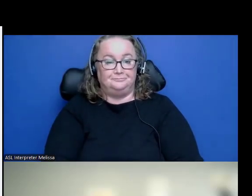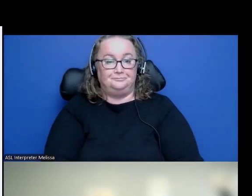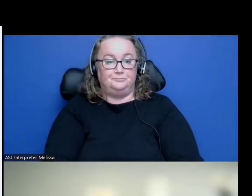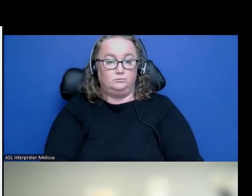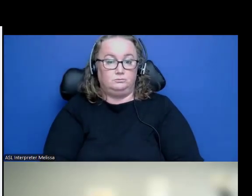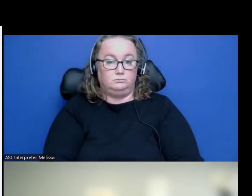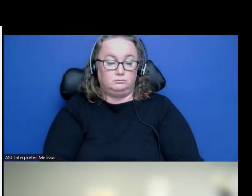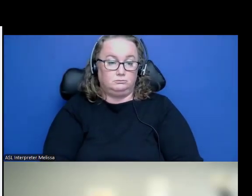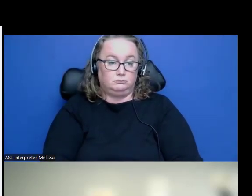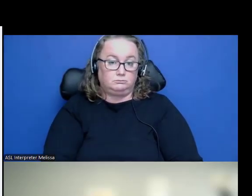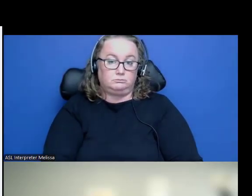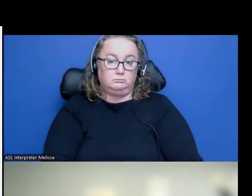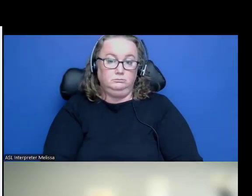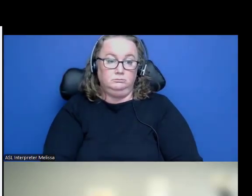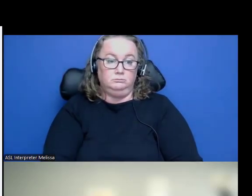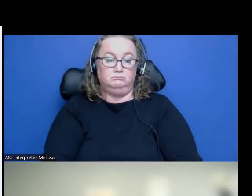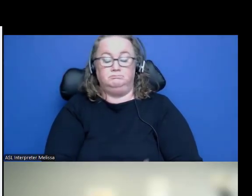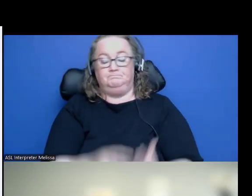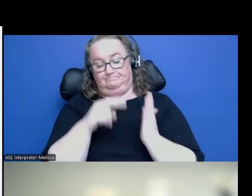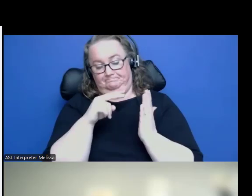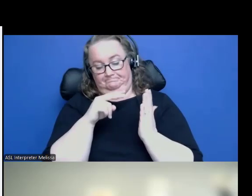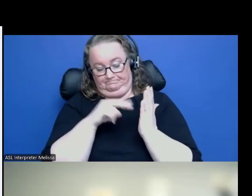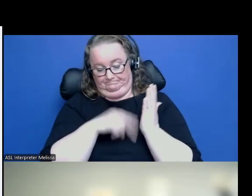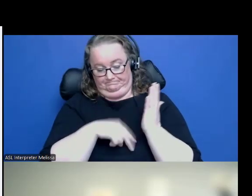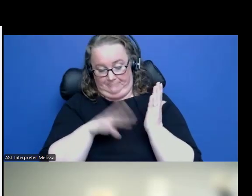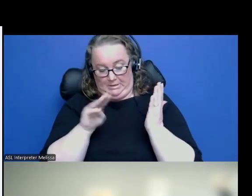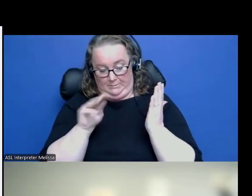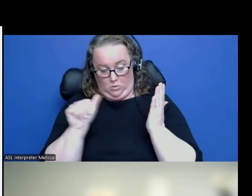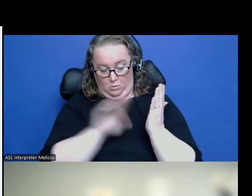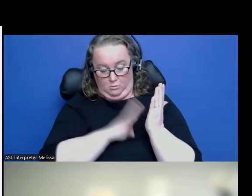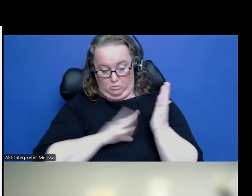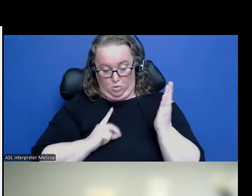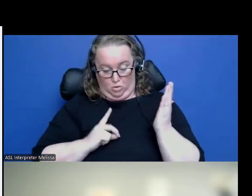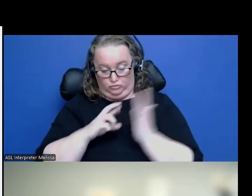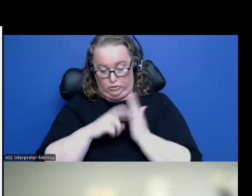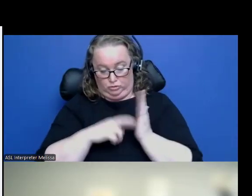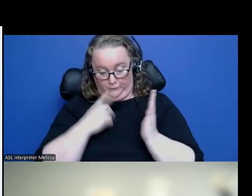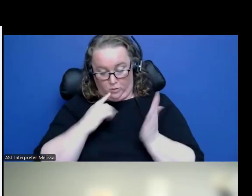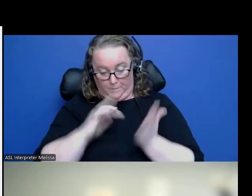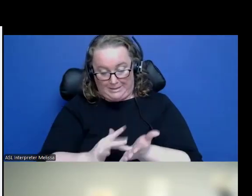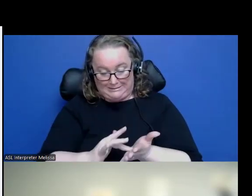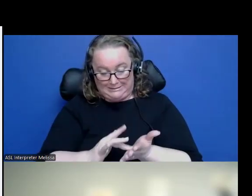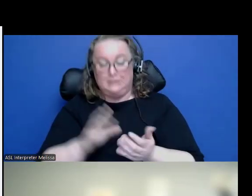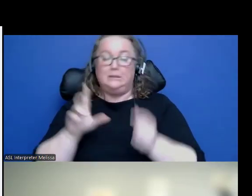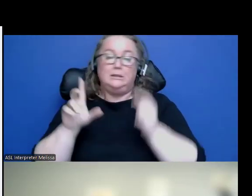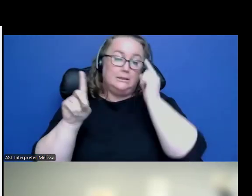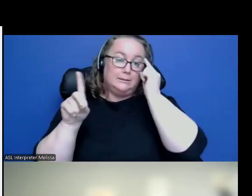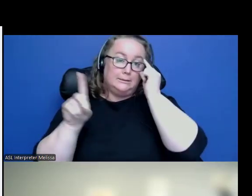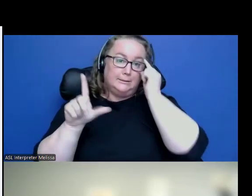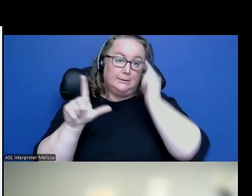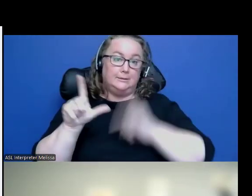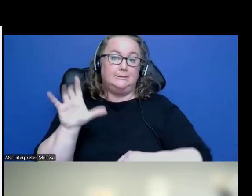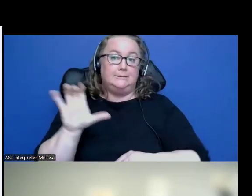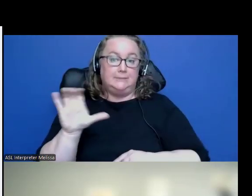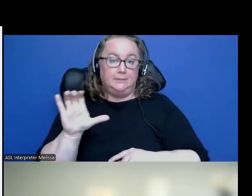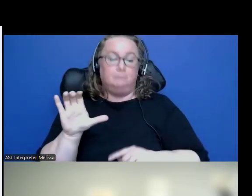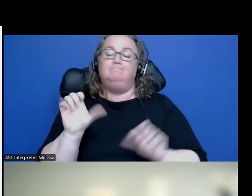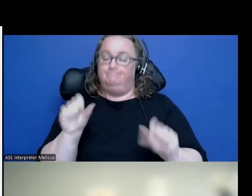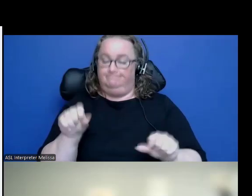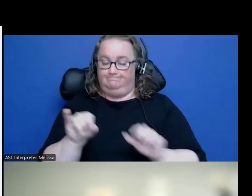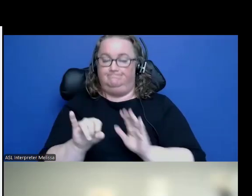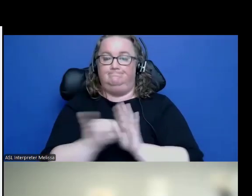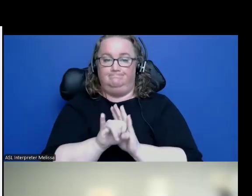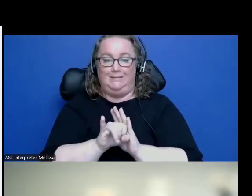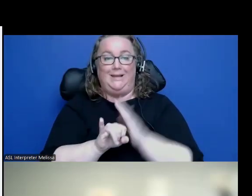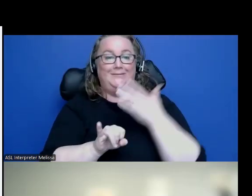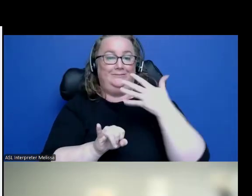Looking through the Massachusetts Board of Registration in Medicine, DLC was able to identify